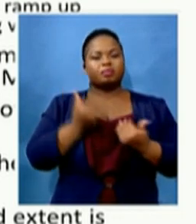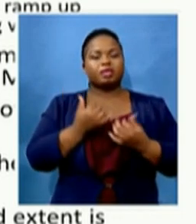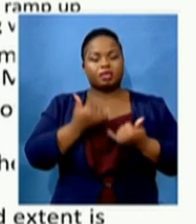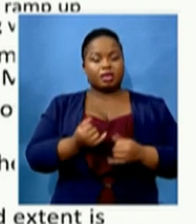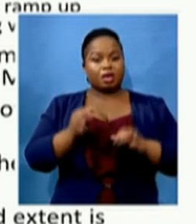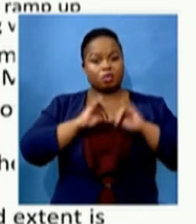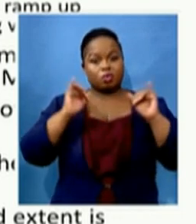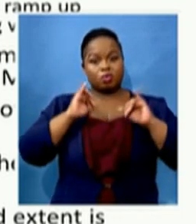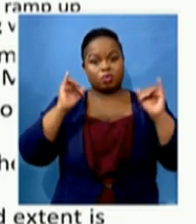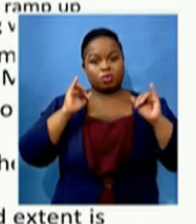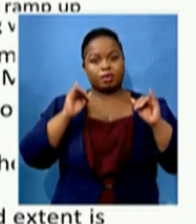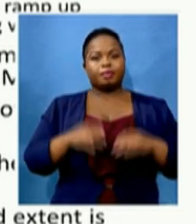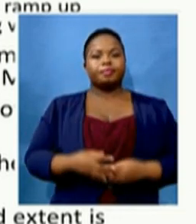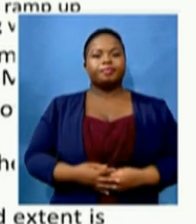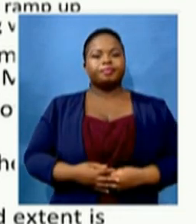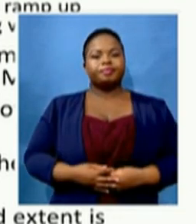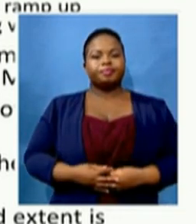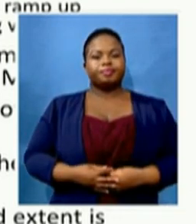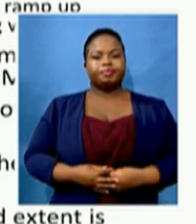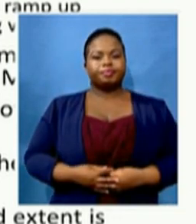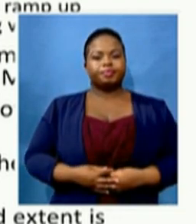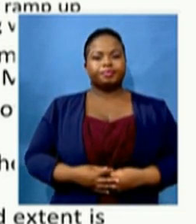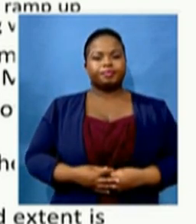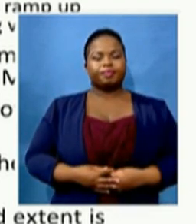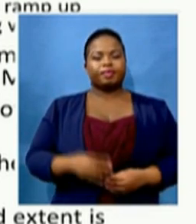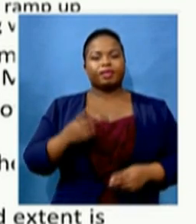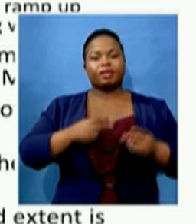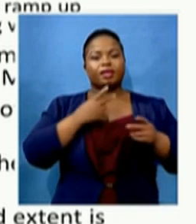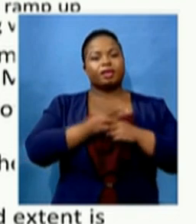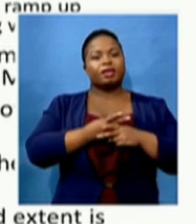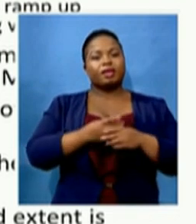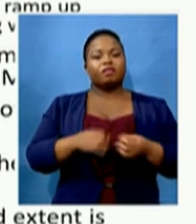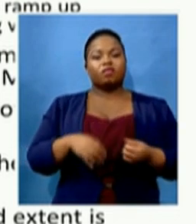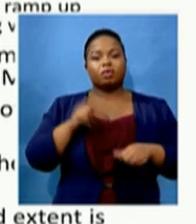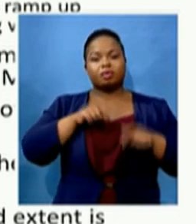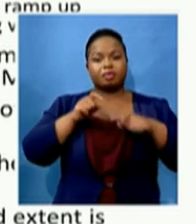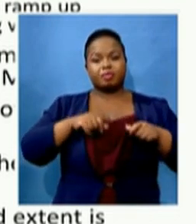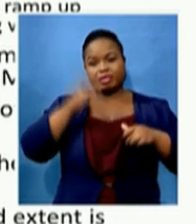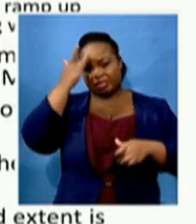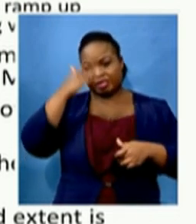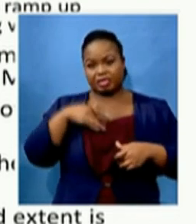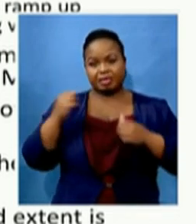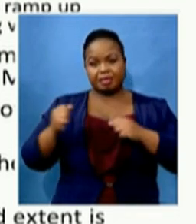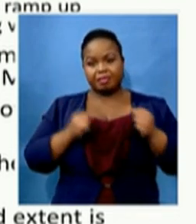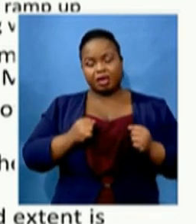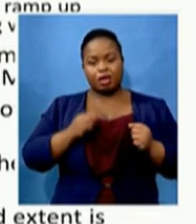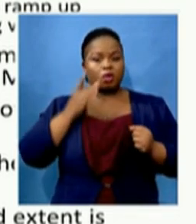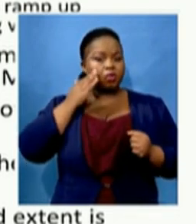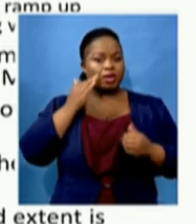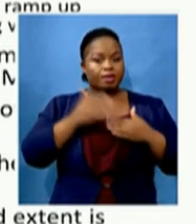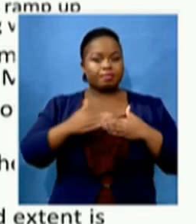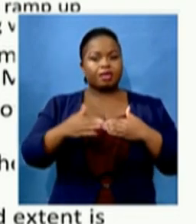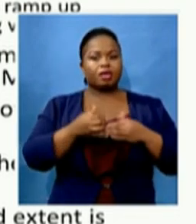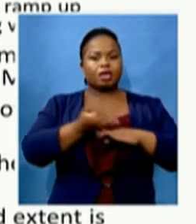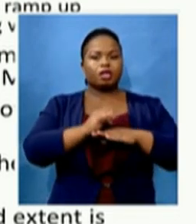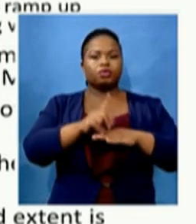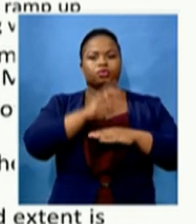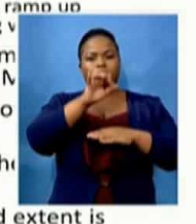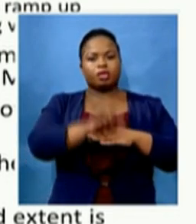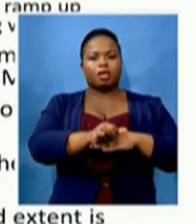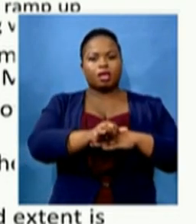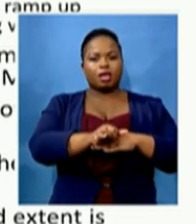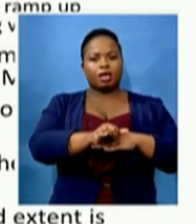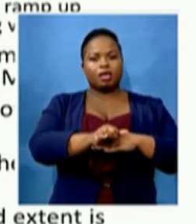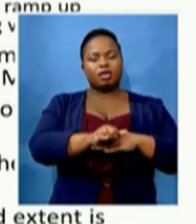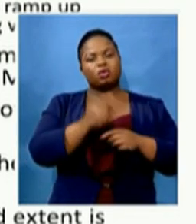The peak in active cases is likely between early July in the pessimistic scenario and mid-August in the optimistic